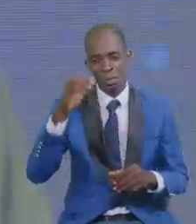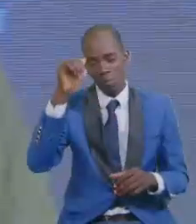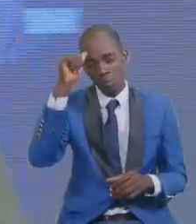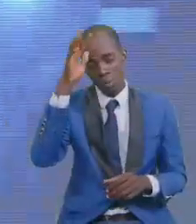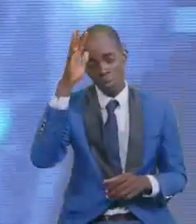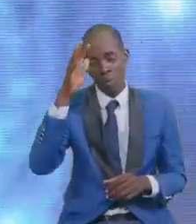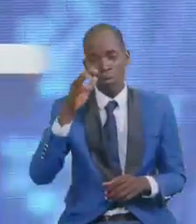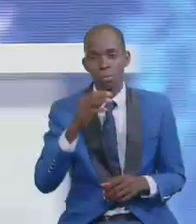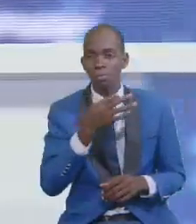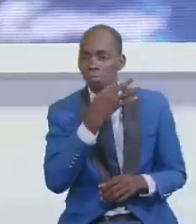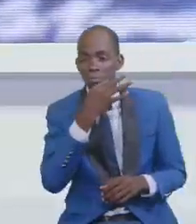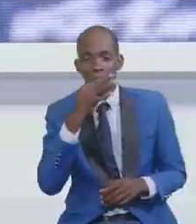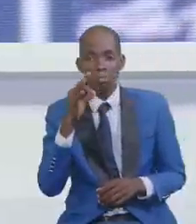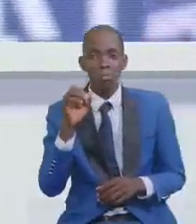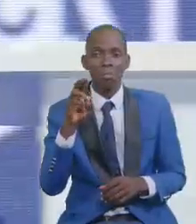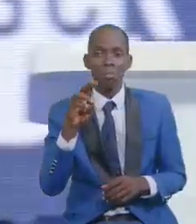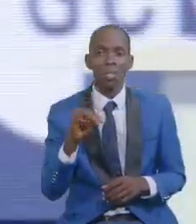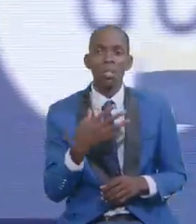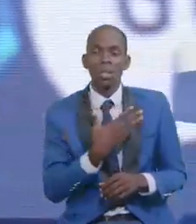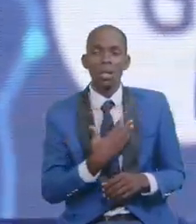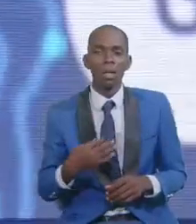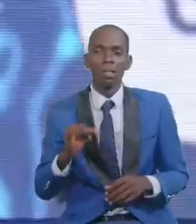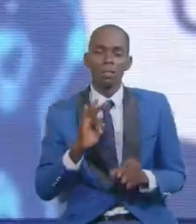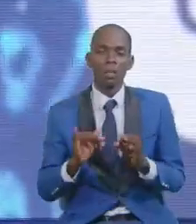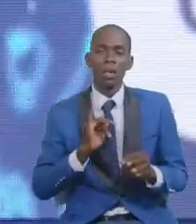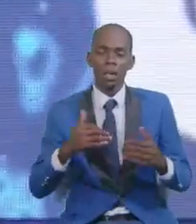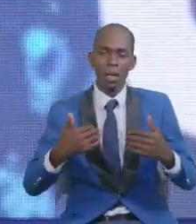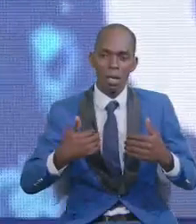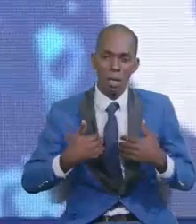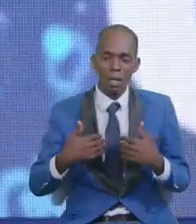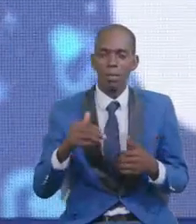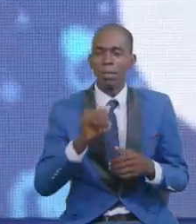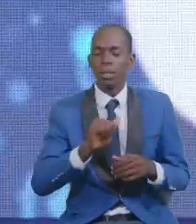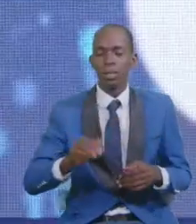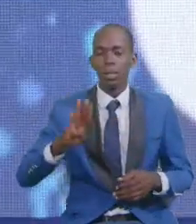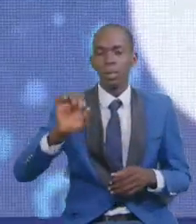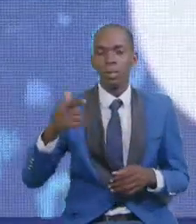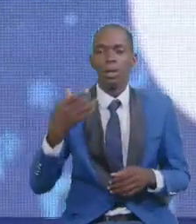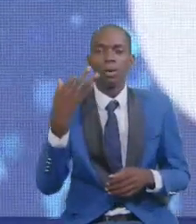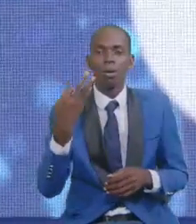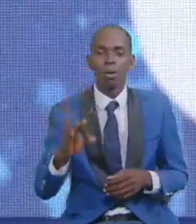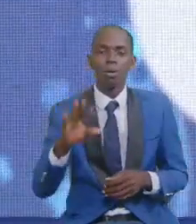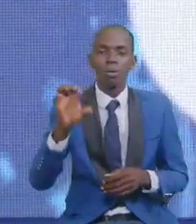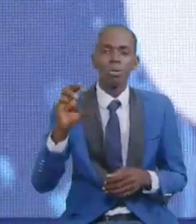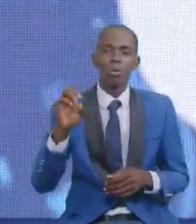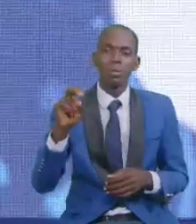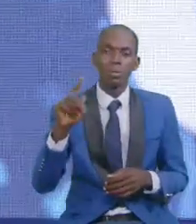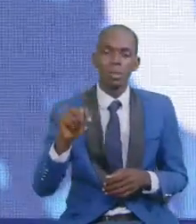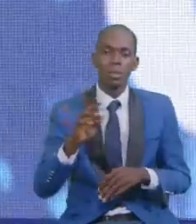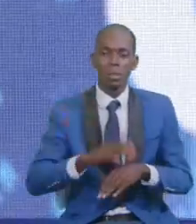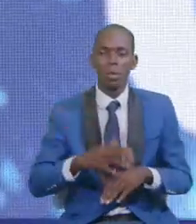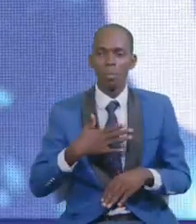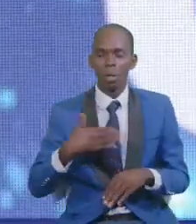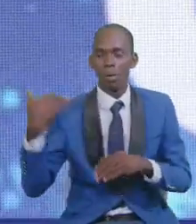and then if I had a bag of cement on my back and I was cultivating, that would be terrible, that would be